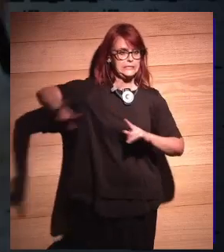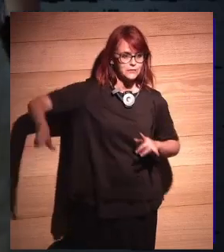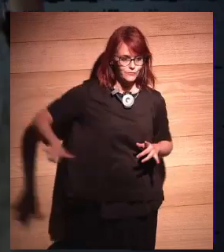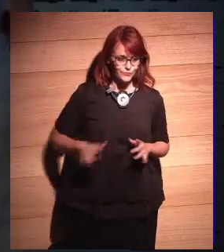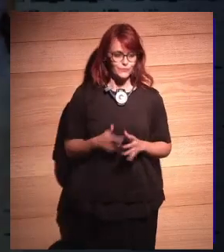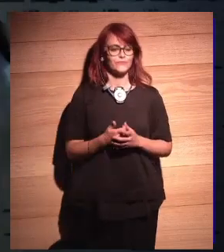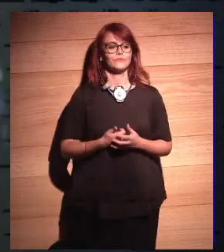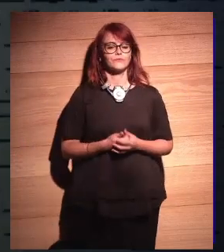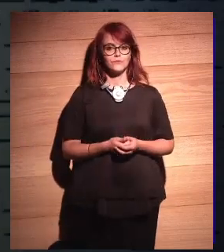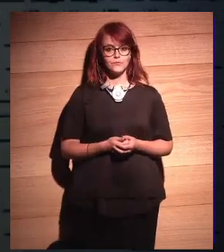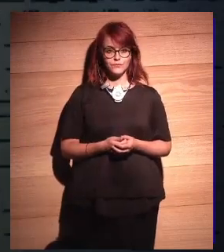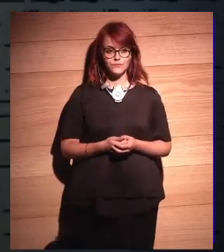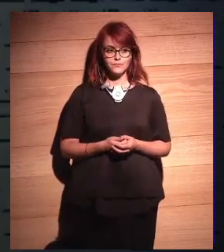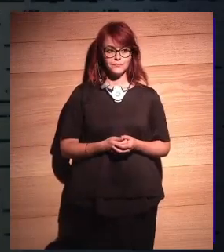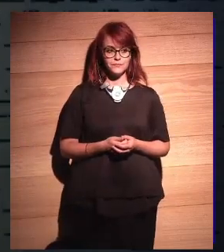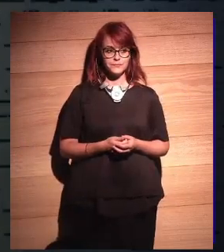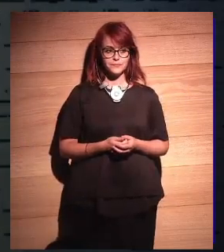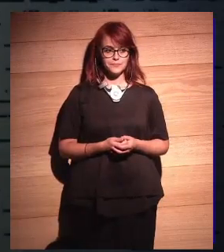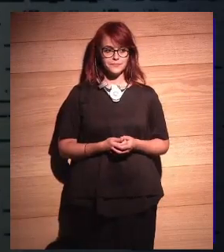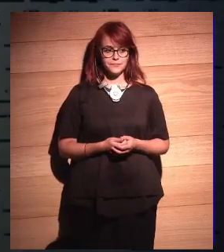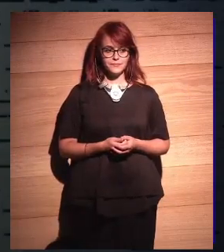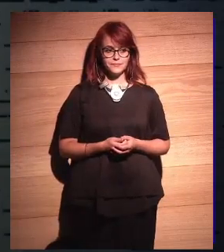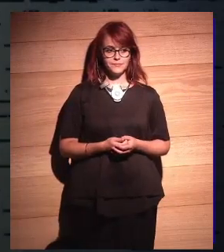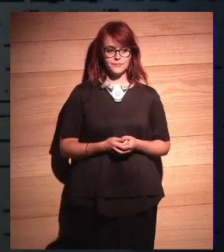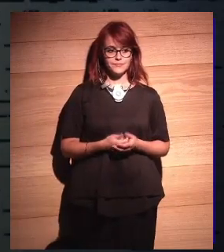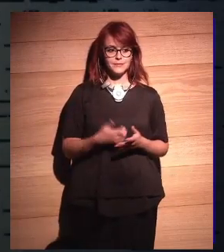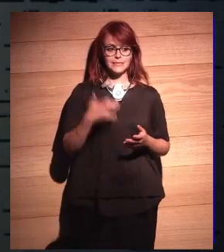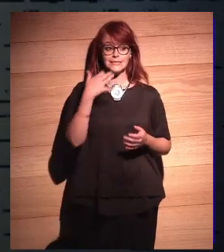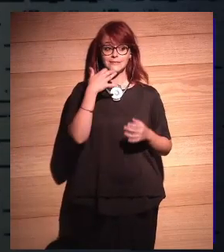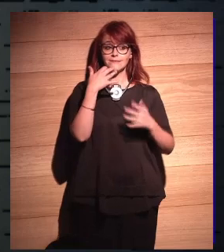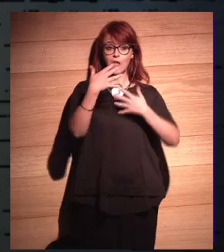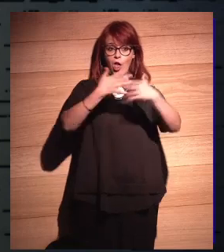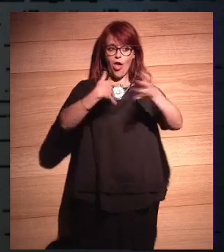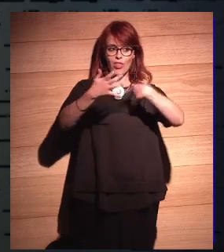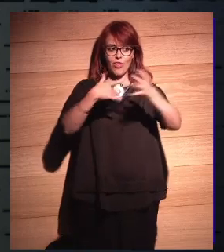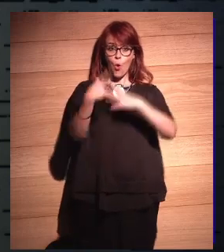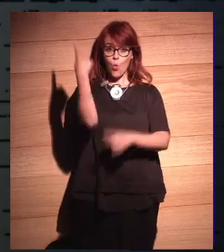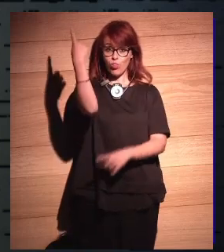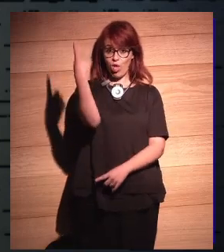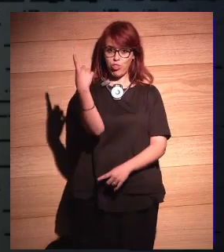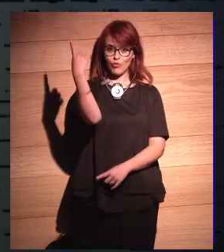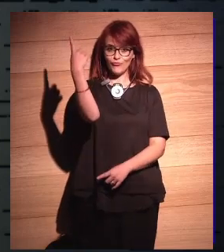And then when I do a one finger point up, it's gonna start dancing